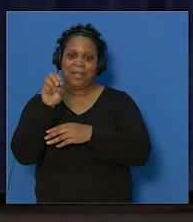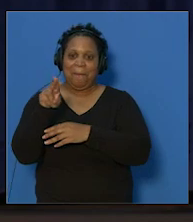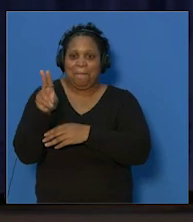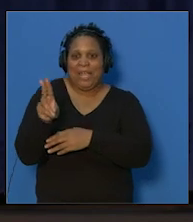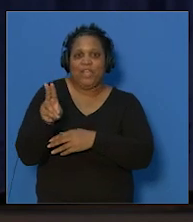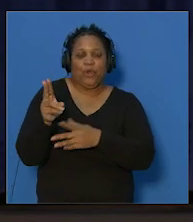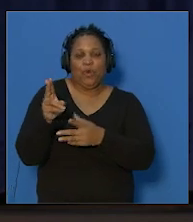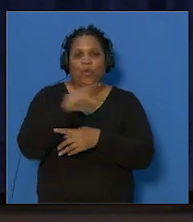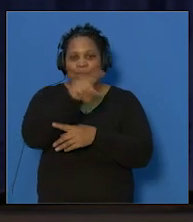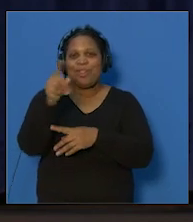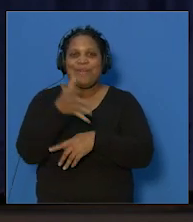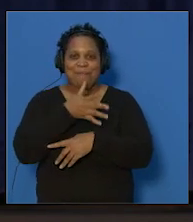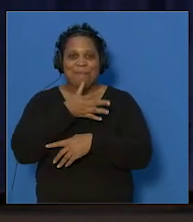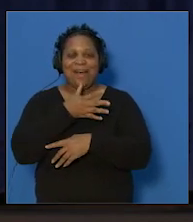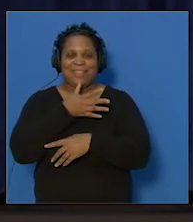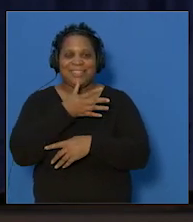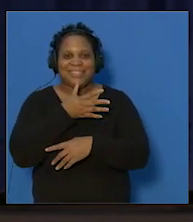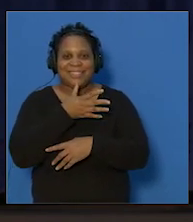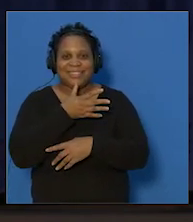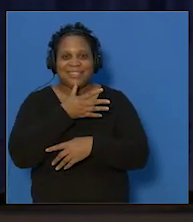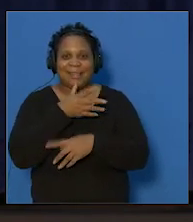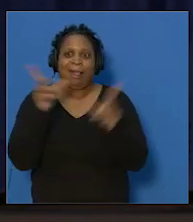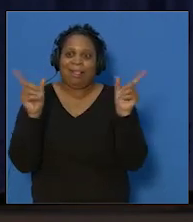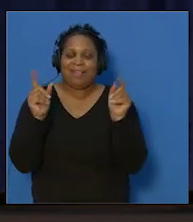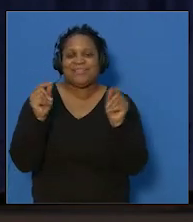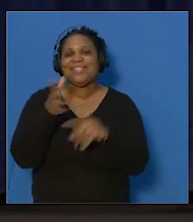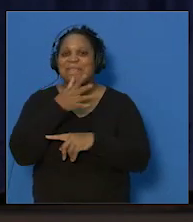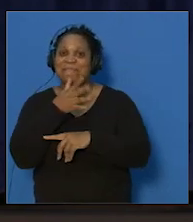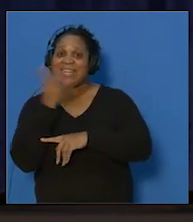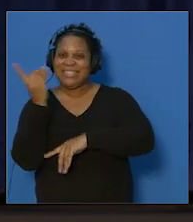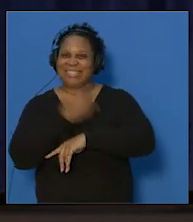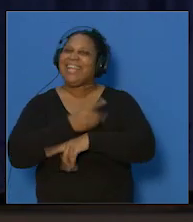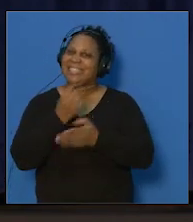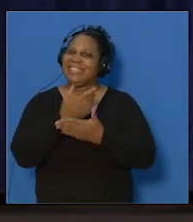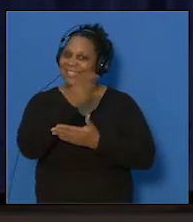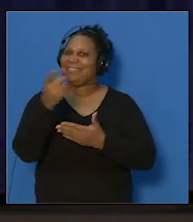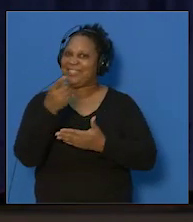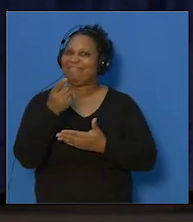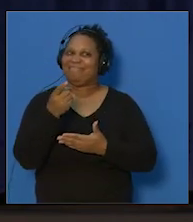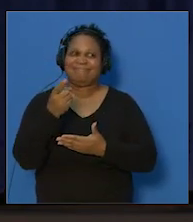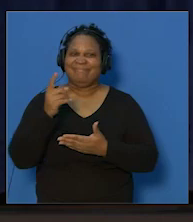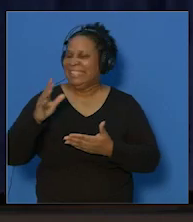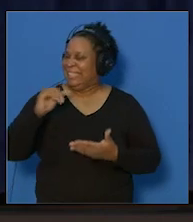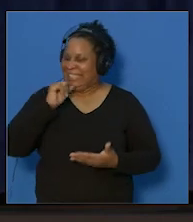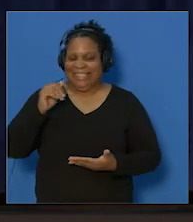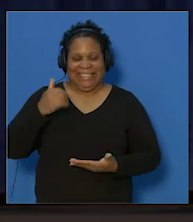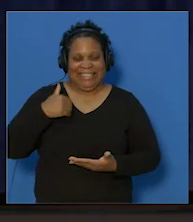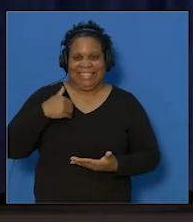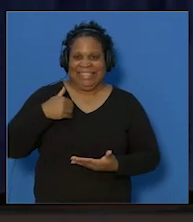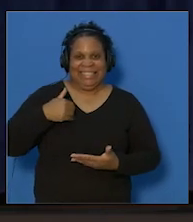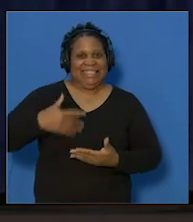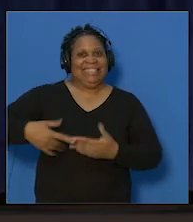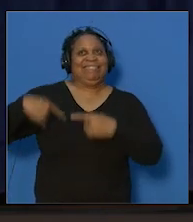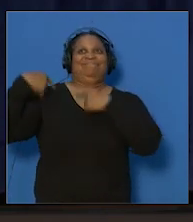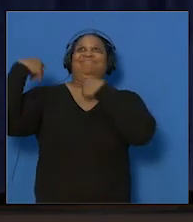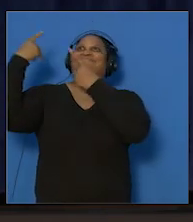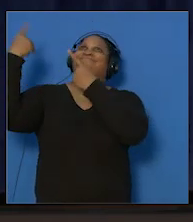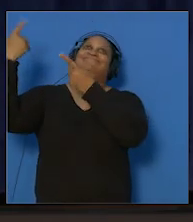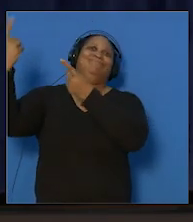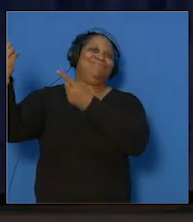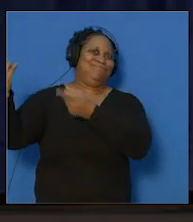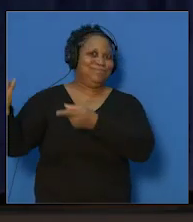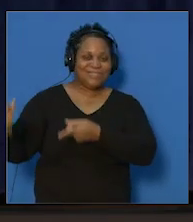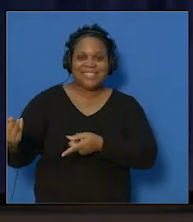for those mothers, you'll be able to have a lobster for Mother's Day, which is something that you probably have not been able to have for a very, very long